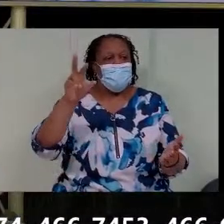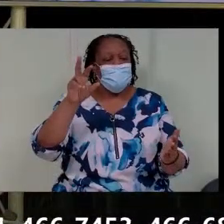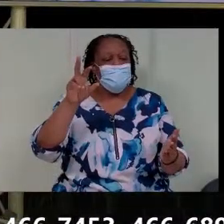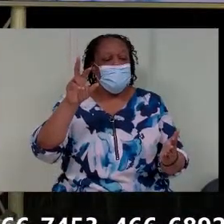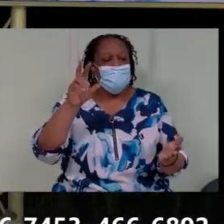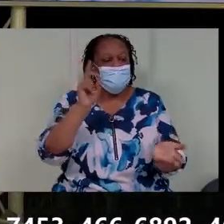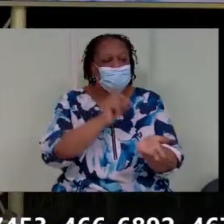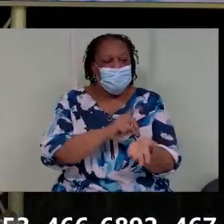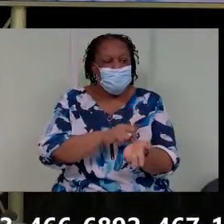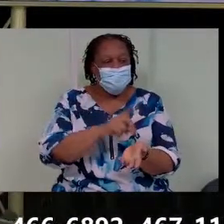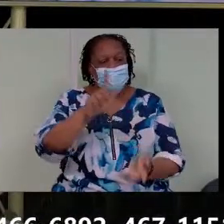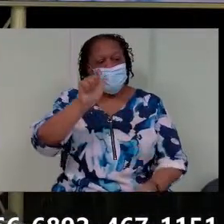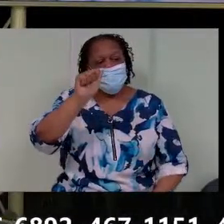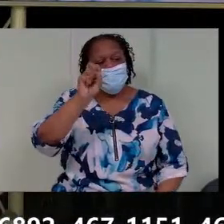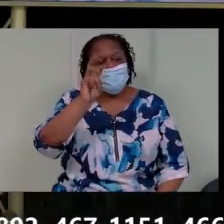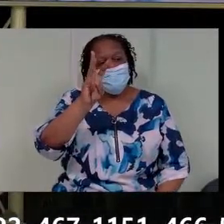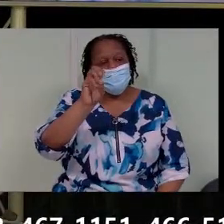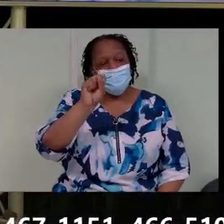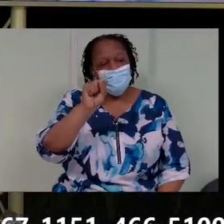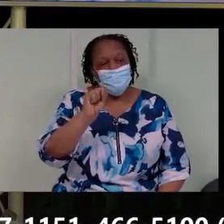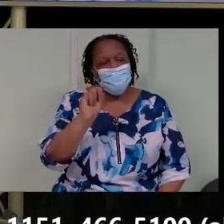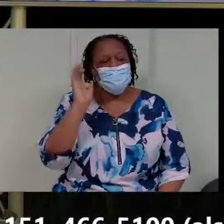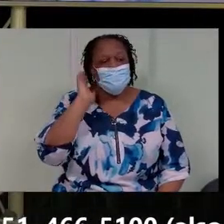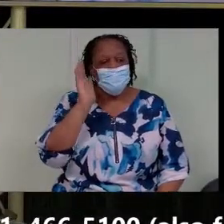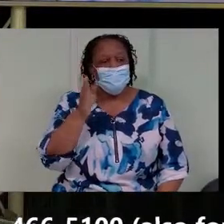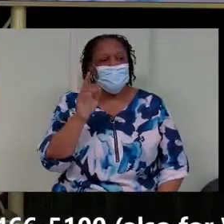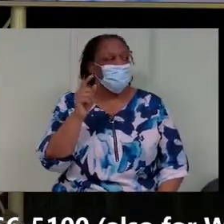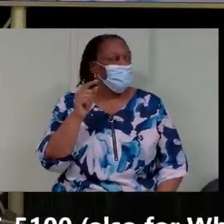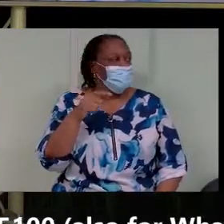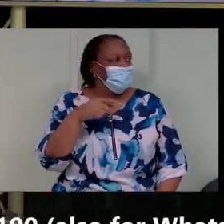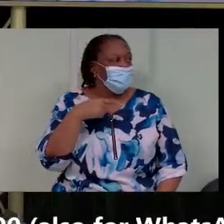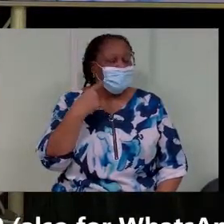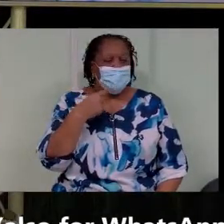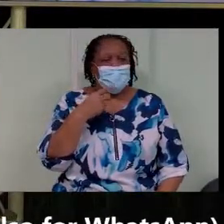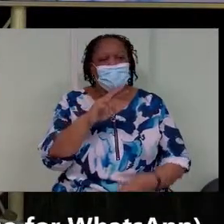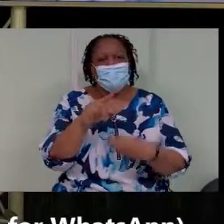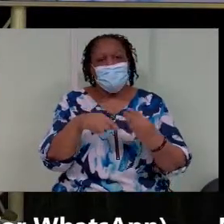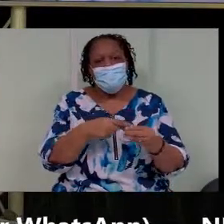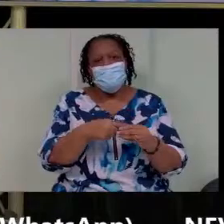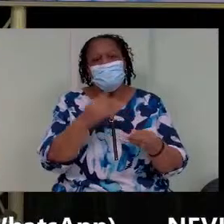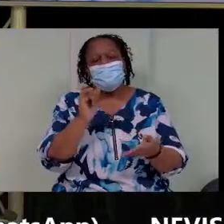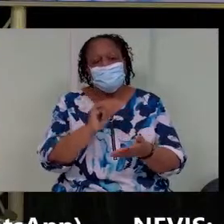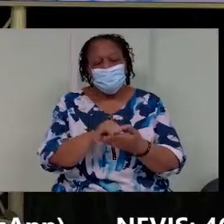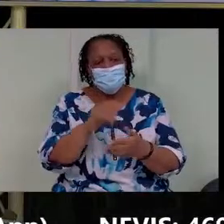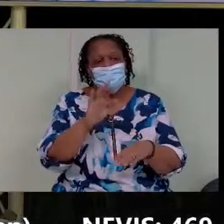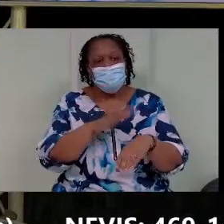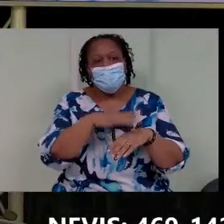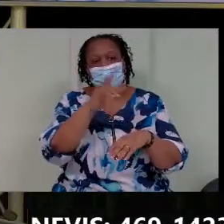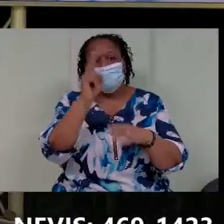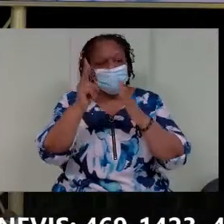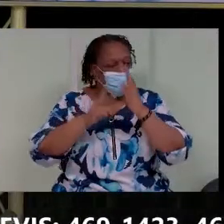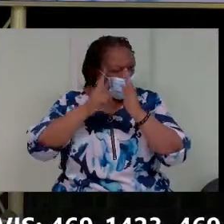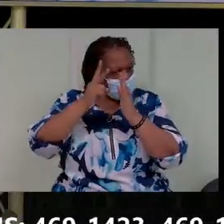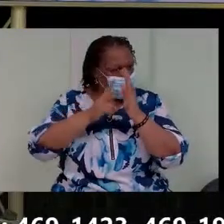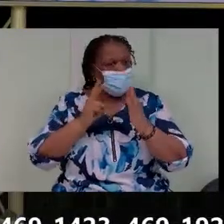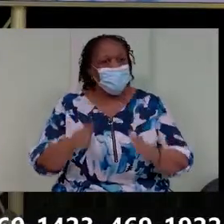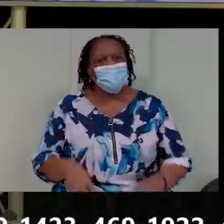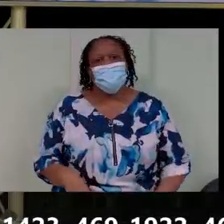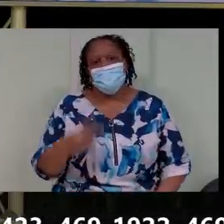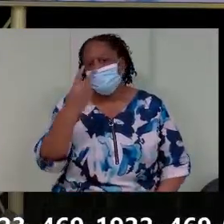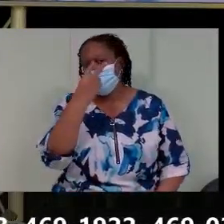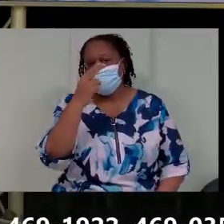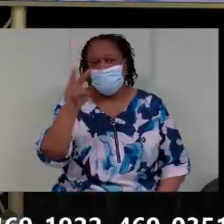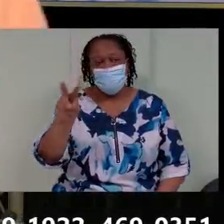to give us the Health Emergency Operations Center COVID-19 situation report.